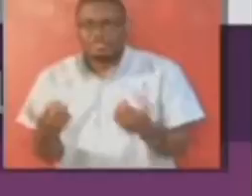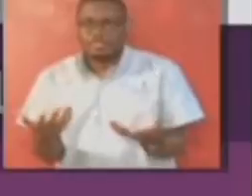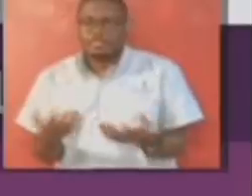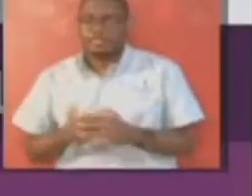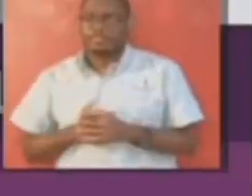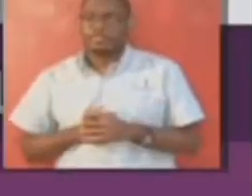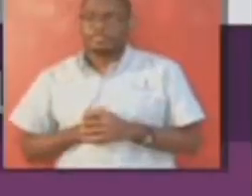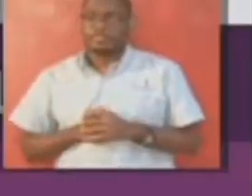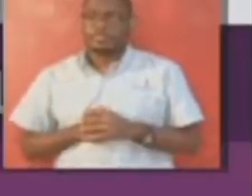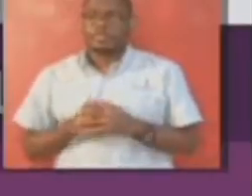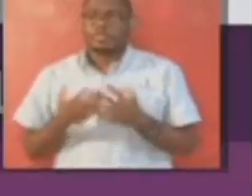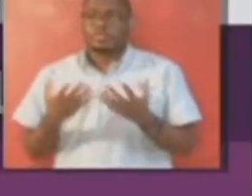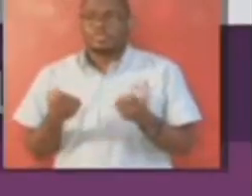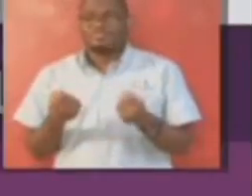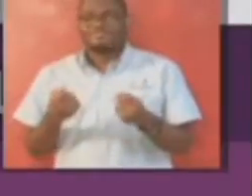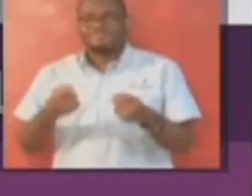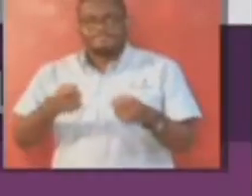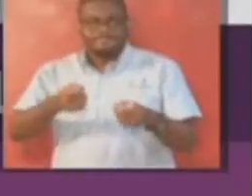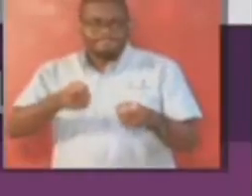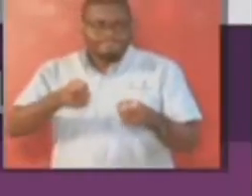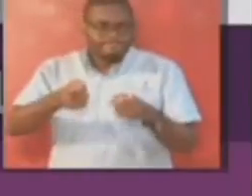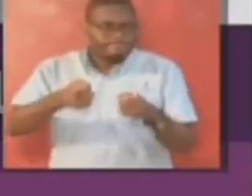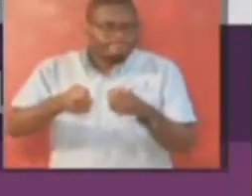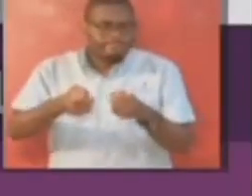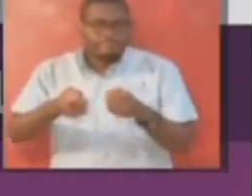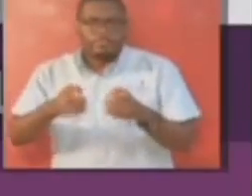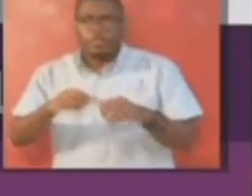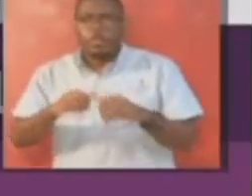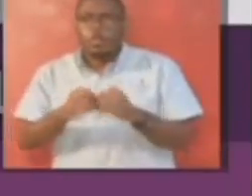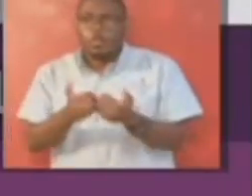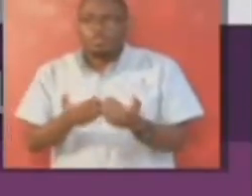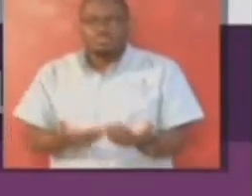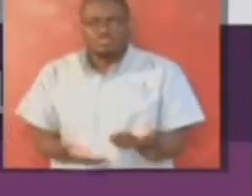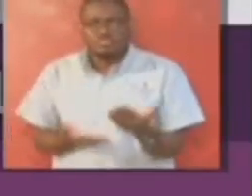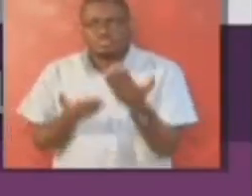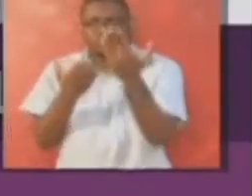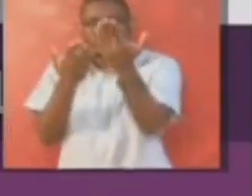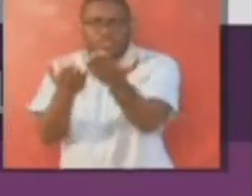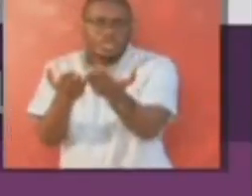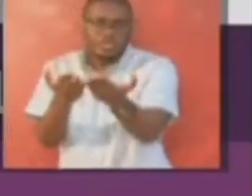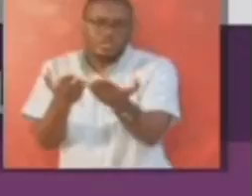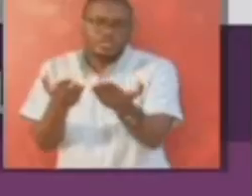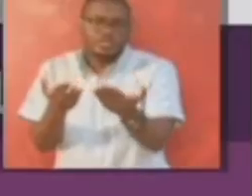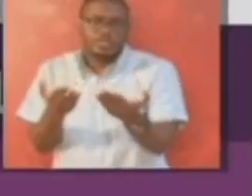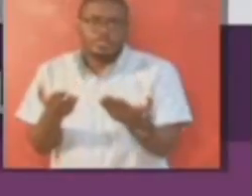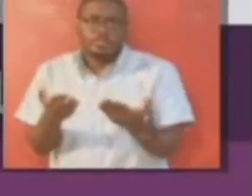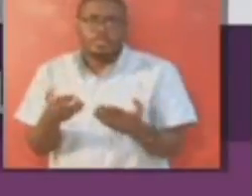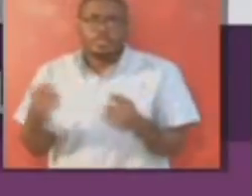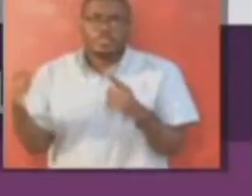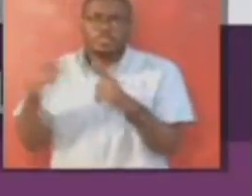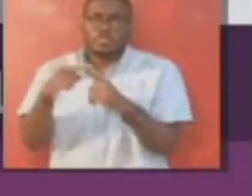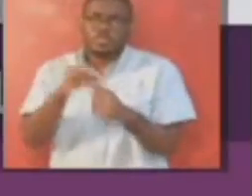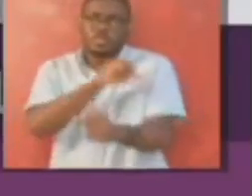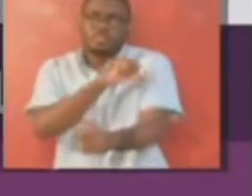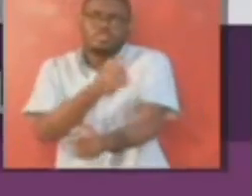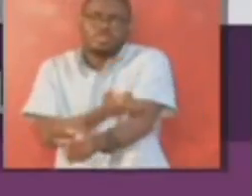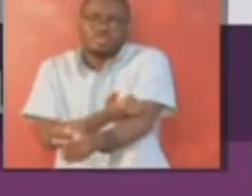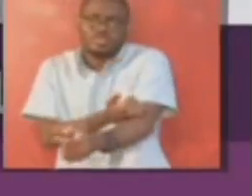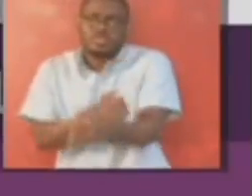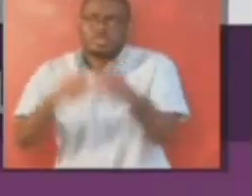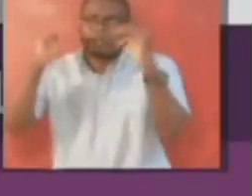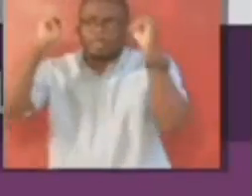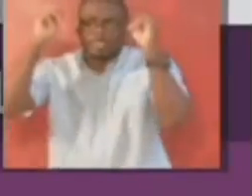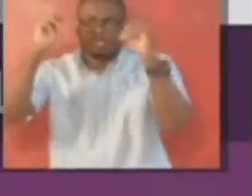but recommend further that the other authorities look at, trying to streamline